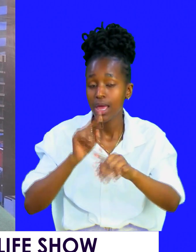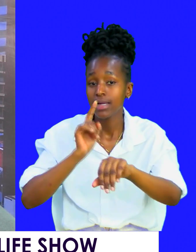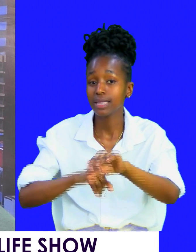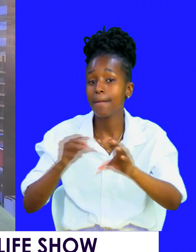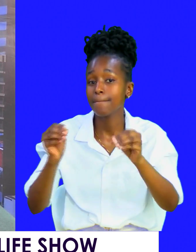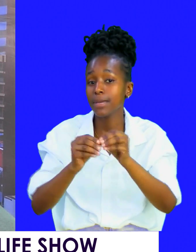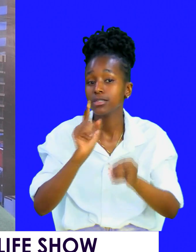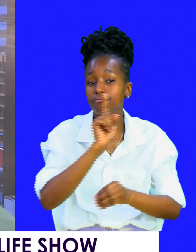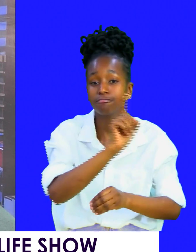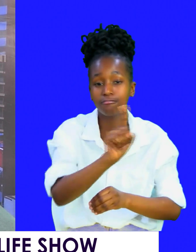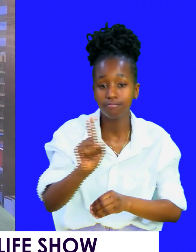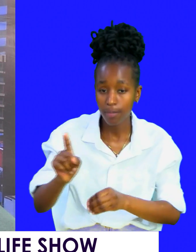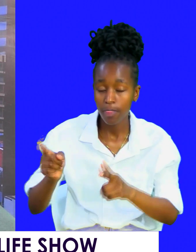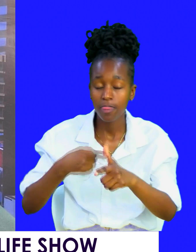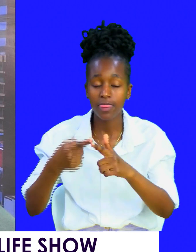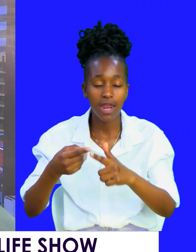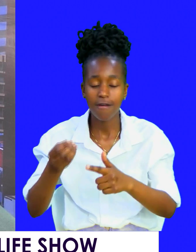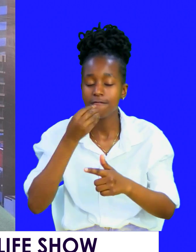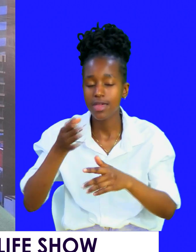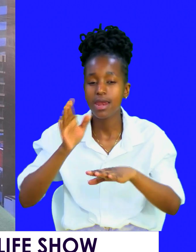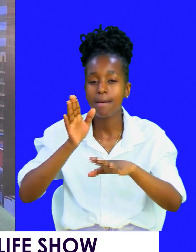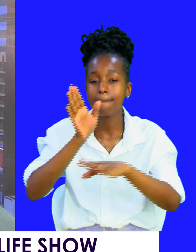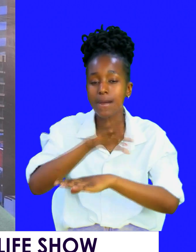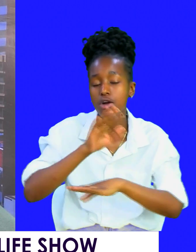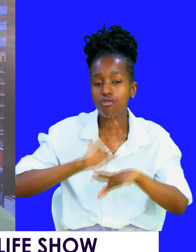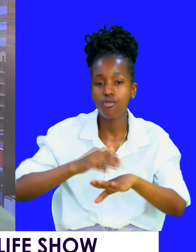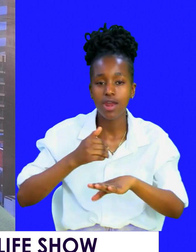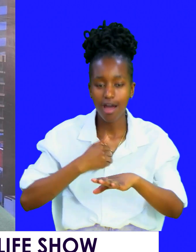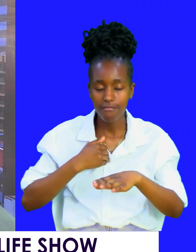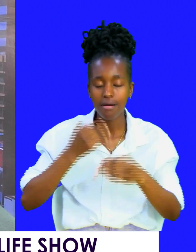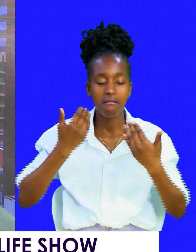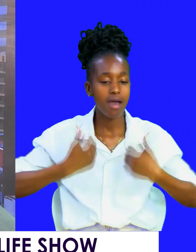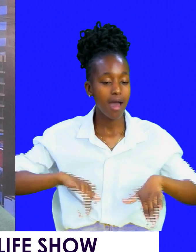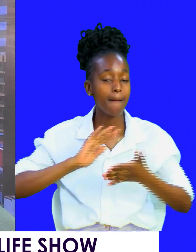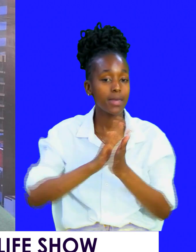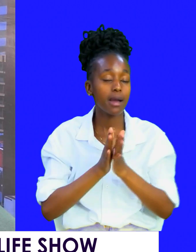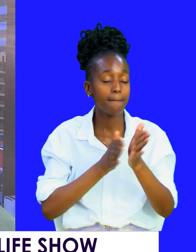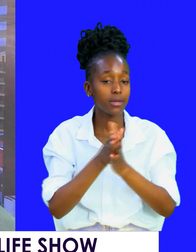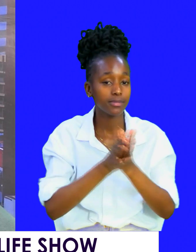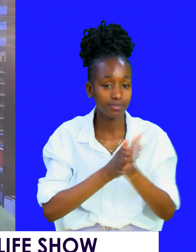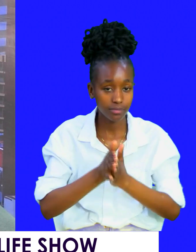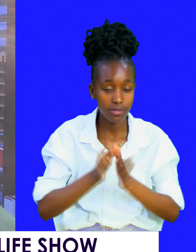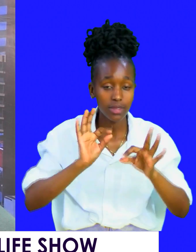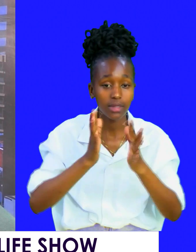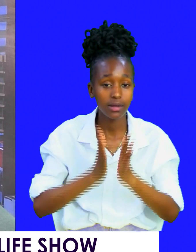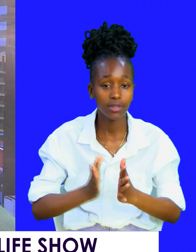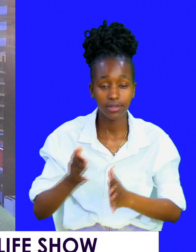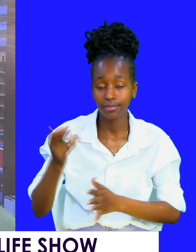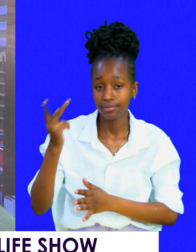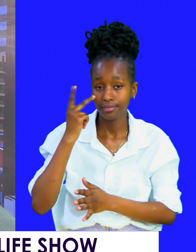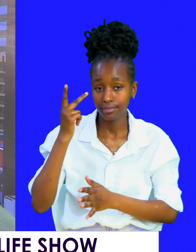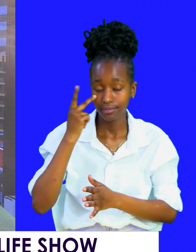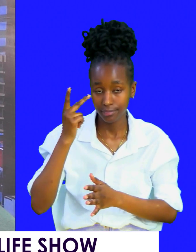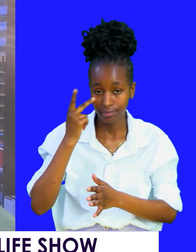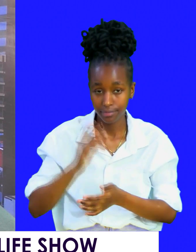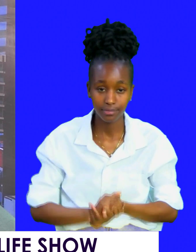tell me your feedback, I get motivated. Thank you so much. My sign language interpreter today is Esther